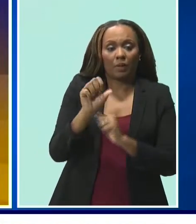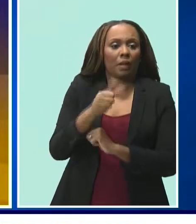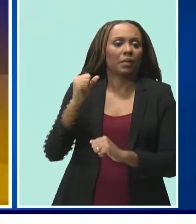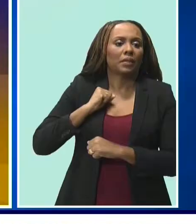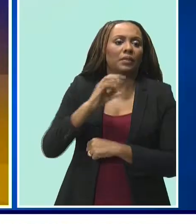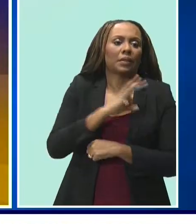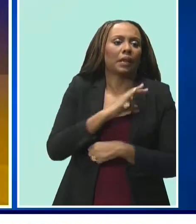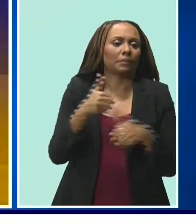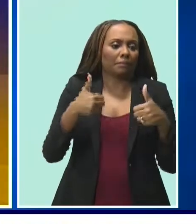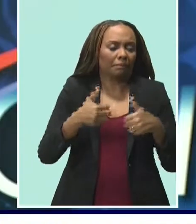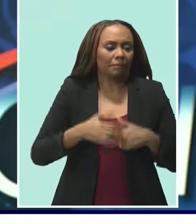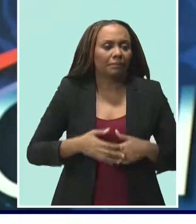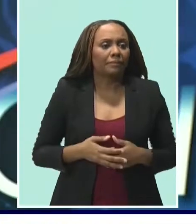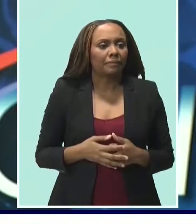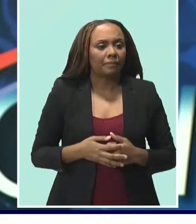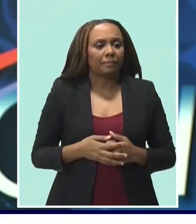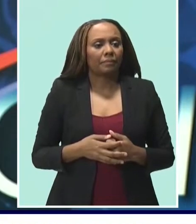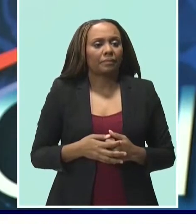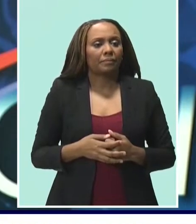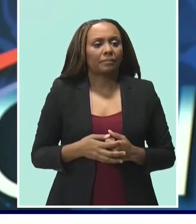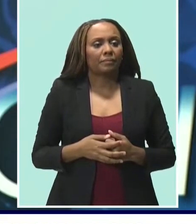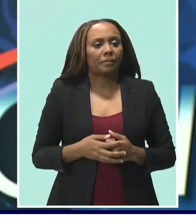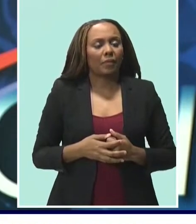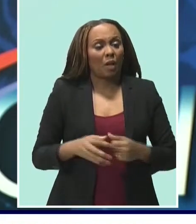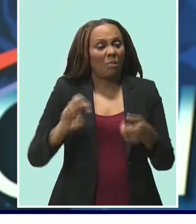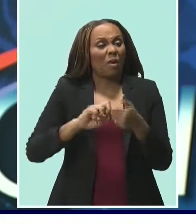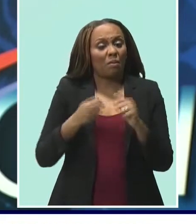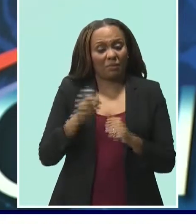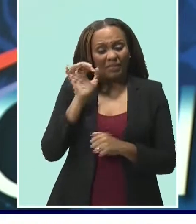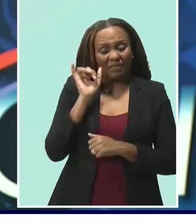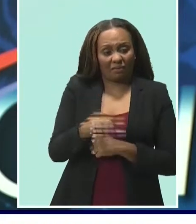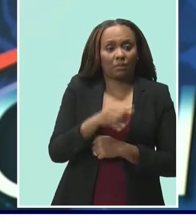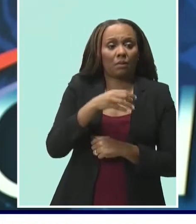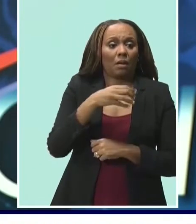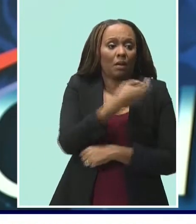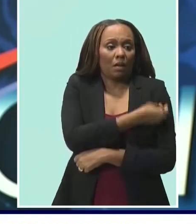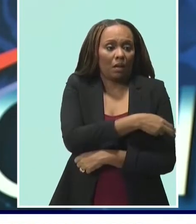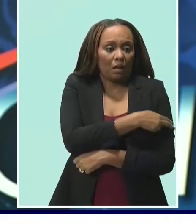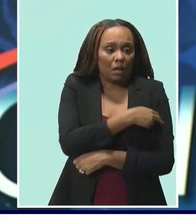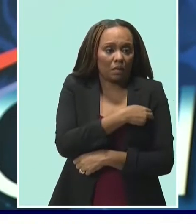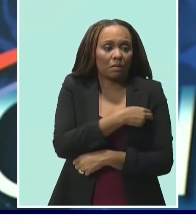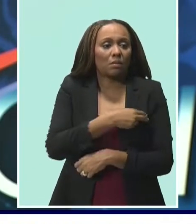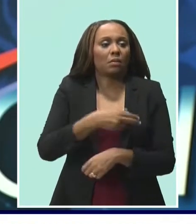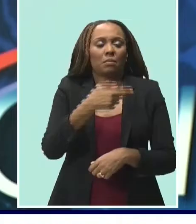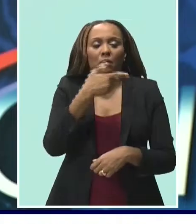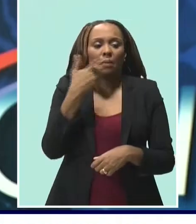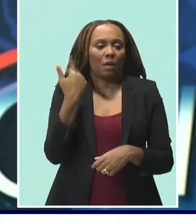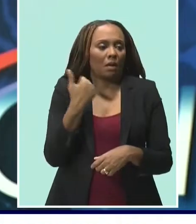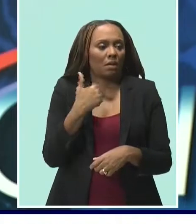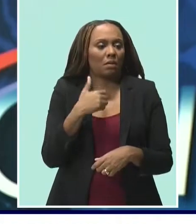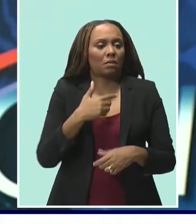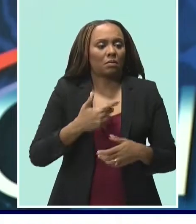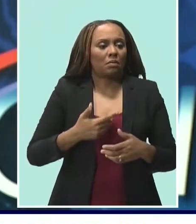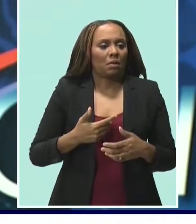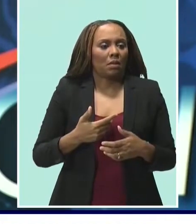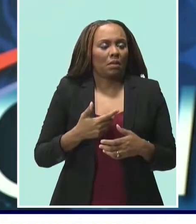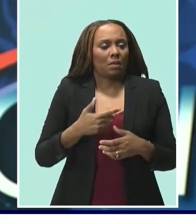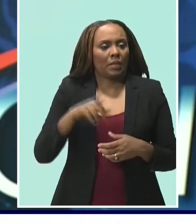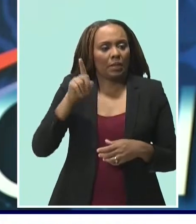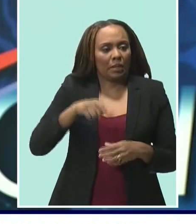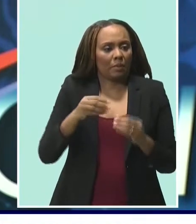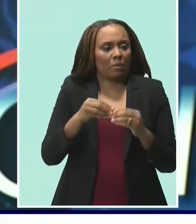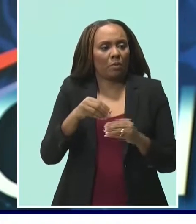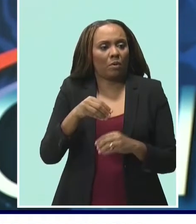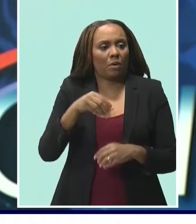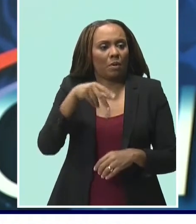geriatric hospital. Ms. Burke says the problems at the geriatric hospital were related to the distribution of personal protective